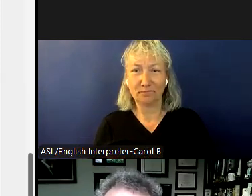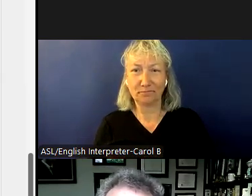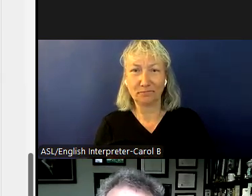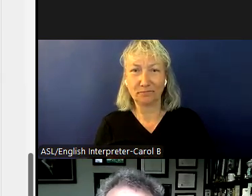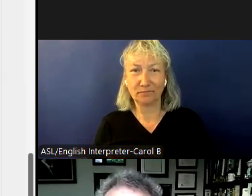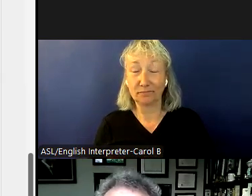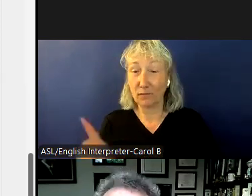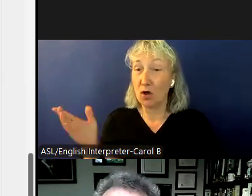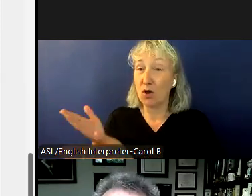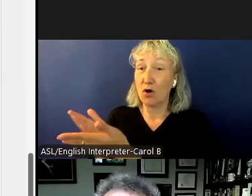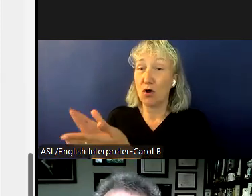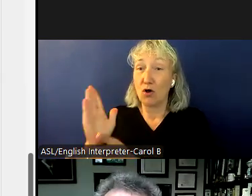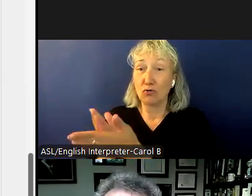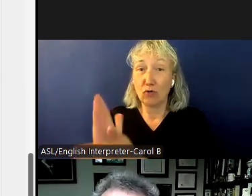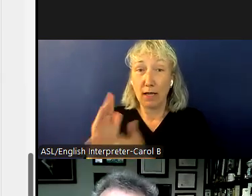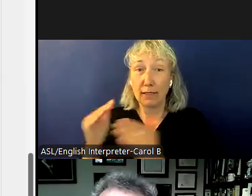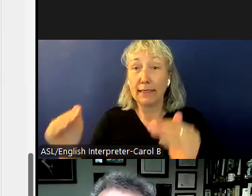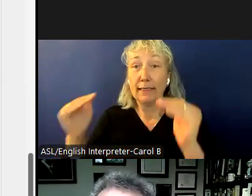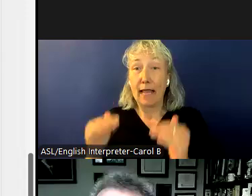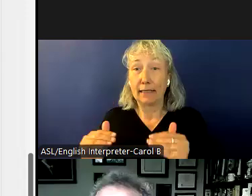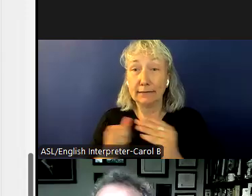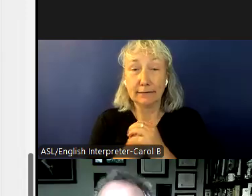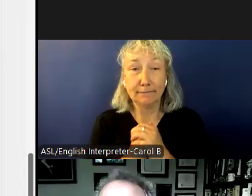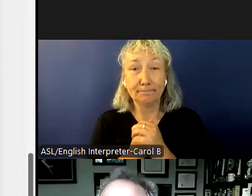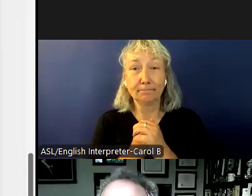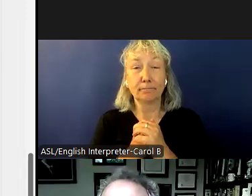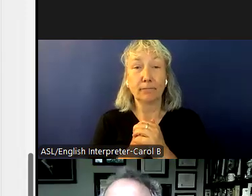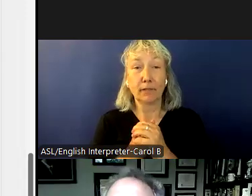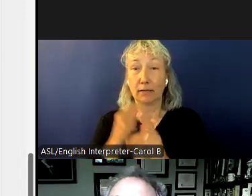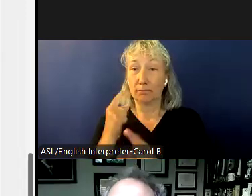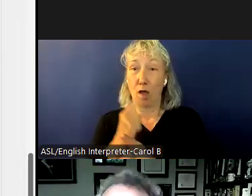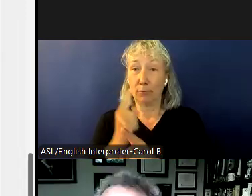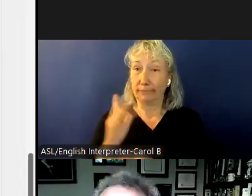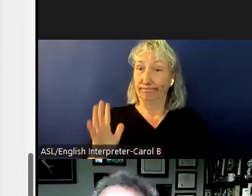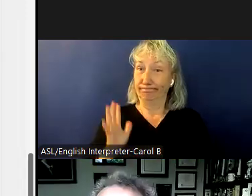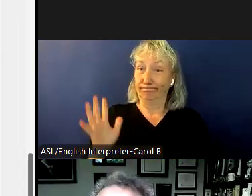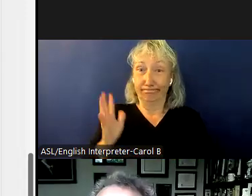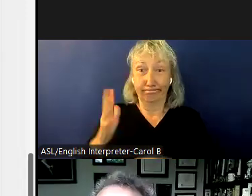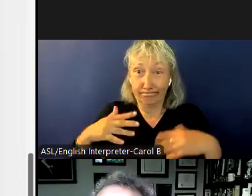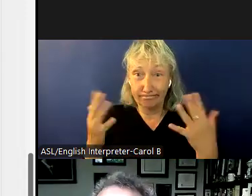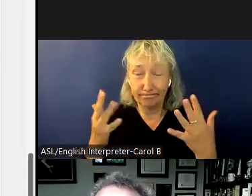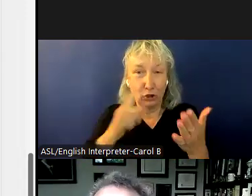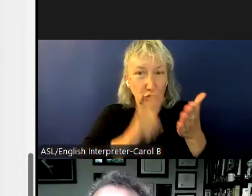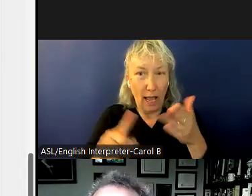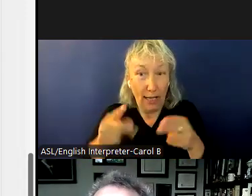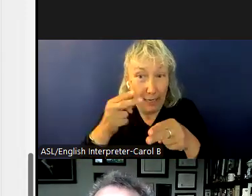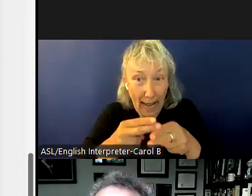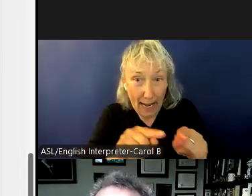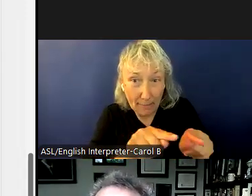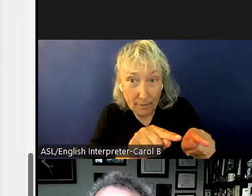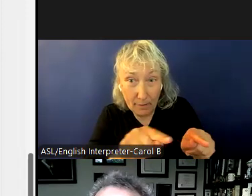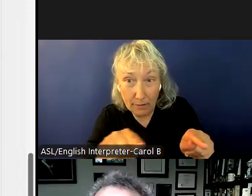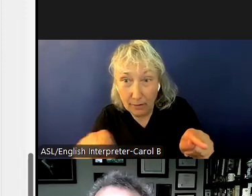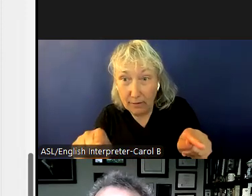All right. Next up on the virtual meeting etiquette, check if your name and pronouns, if you use them, are